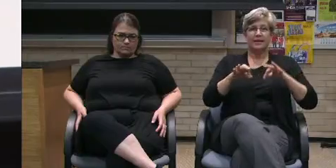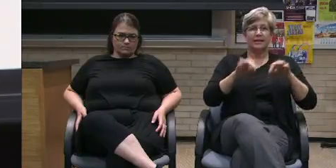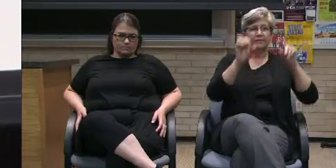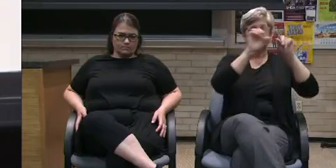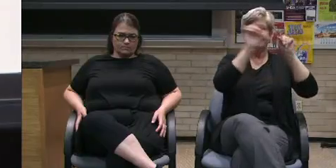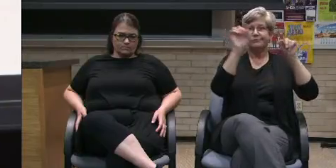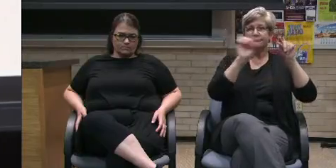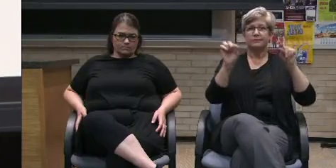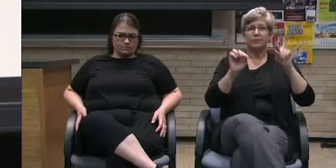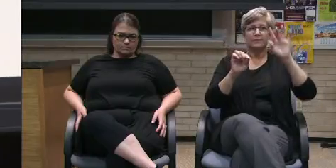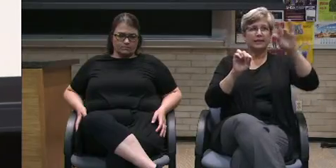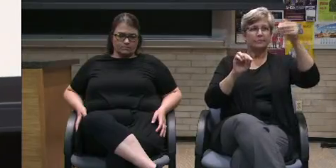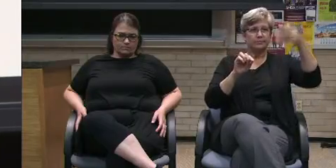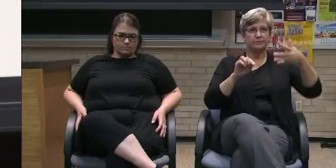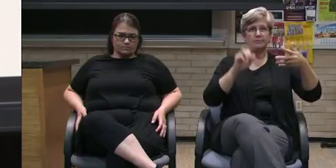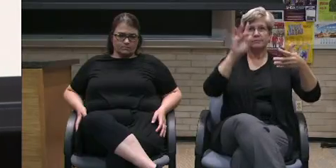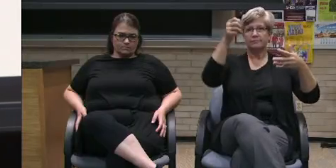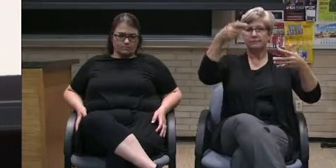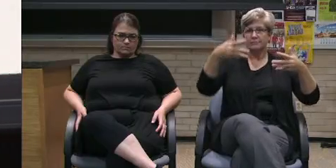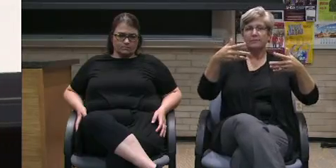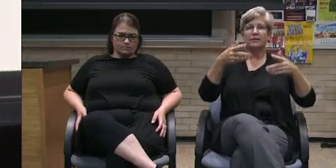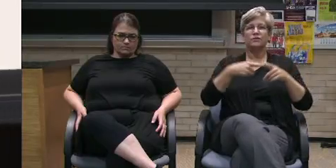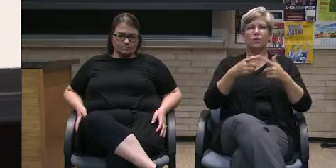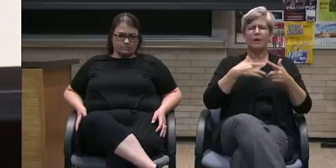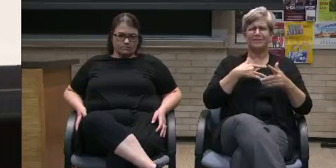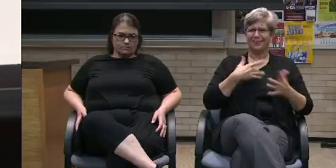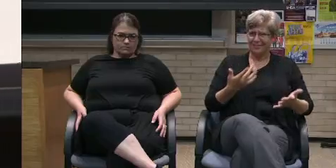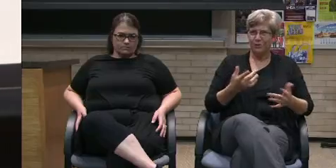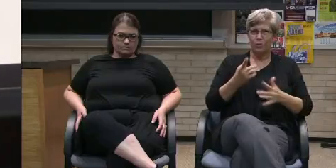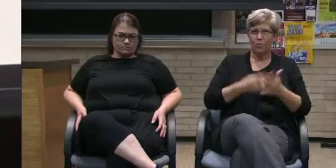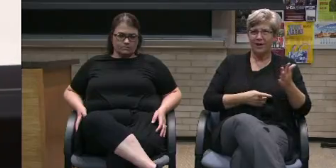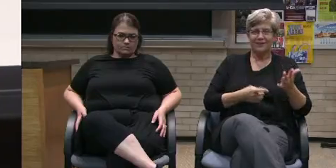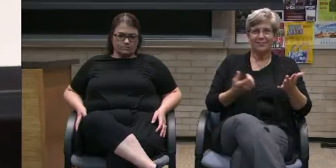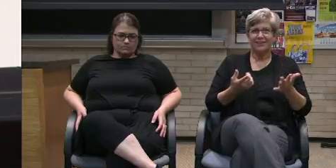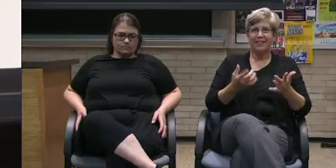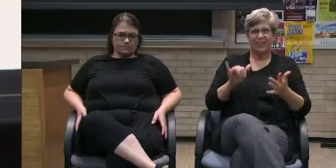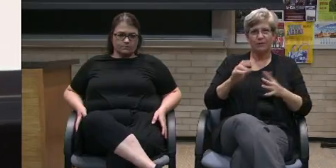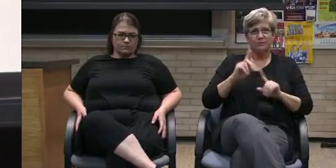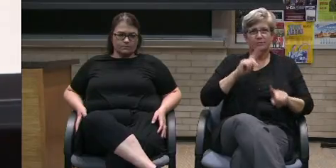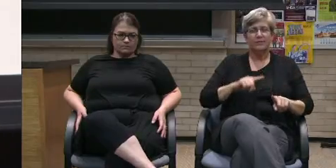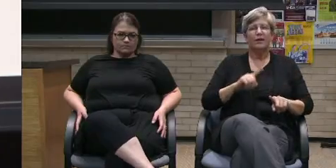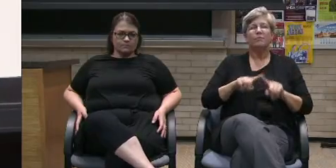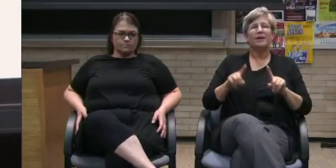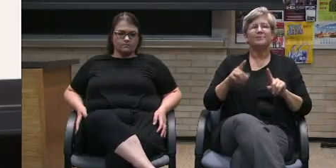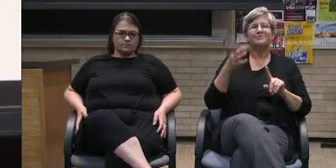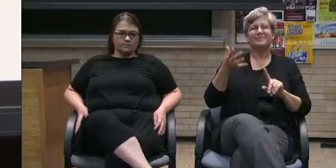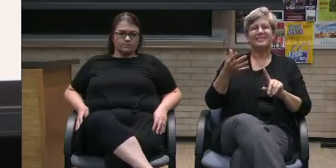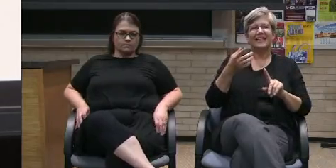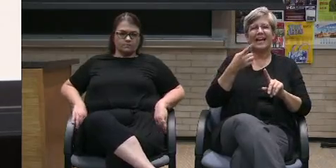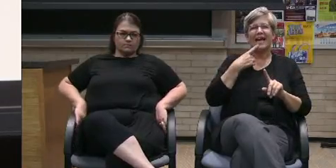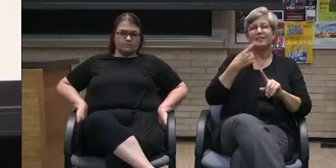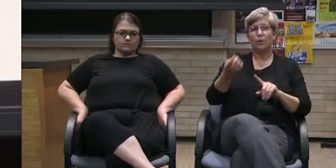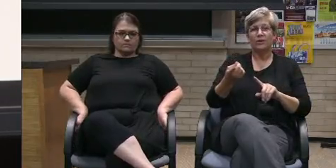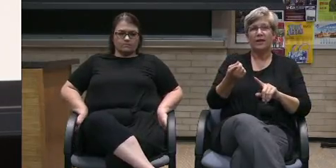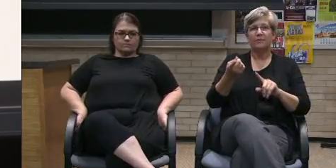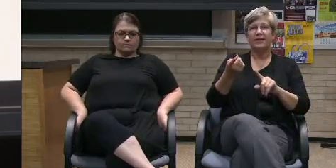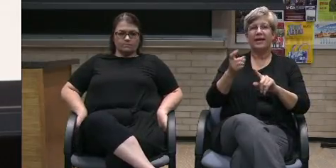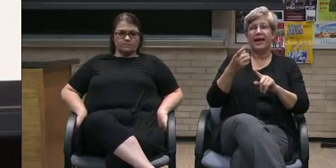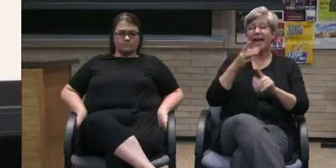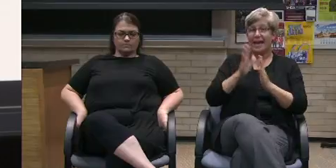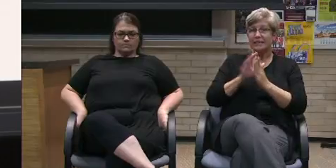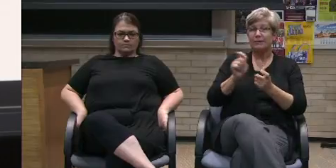the heck? And I started getting angry. And it turned out that my written charge that said, here's the question I would like to know,